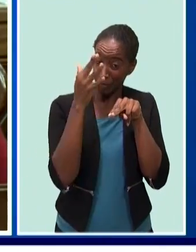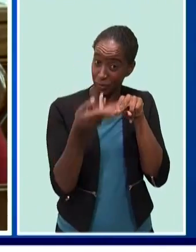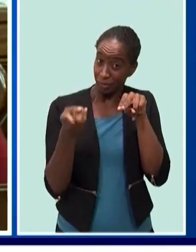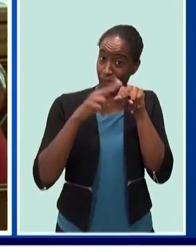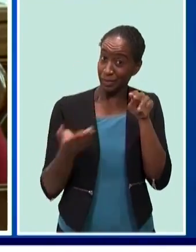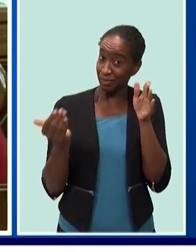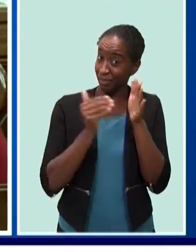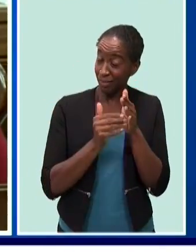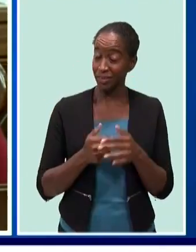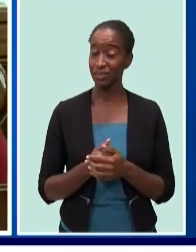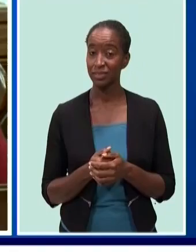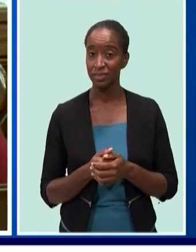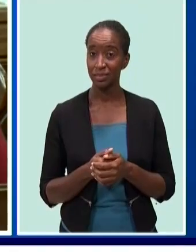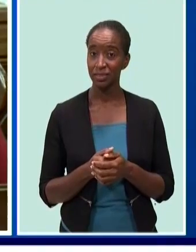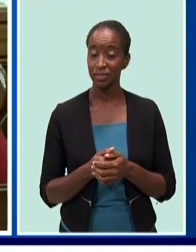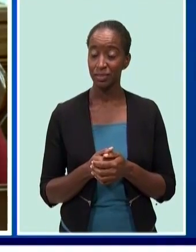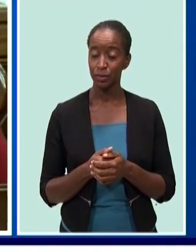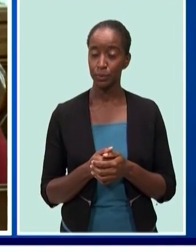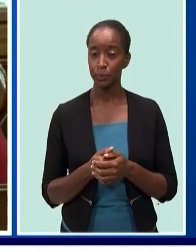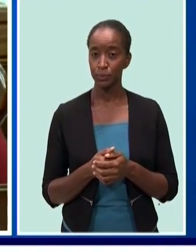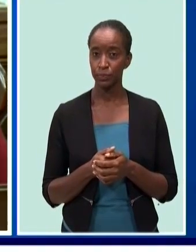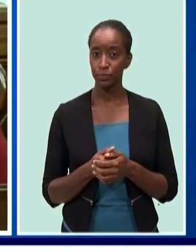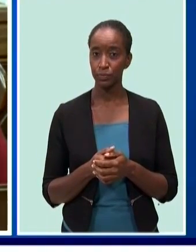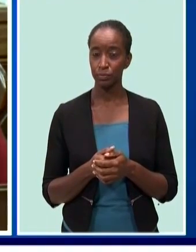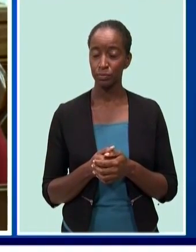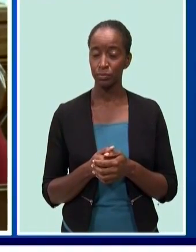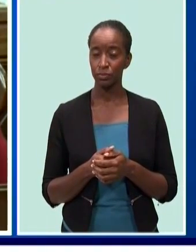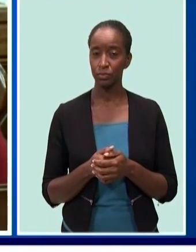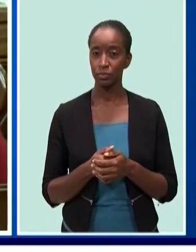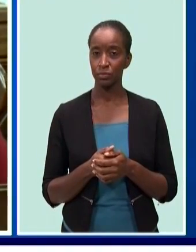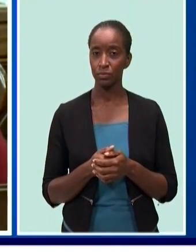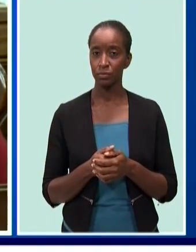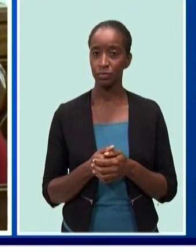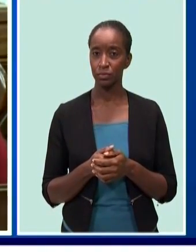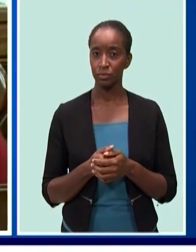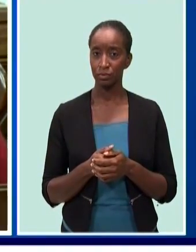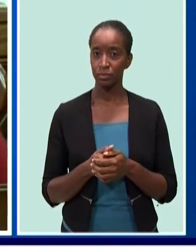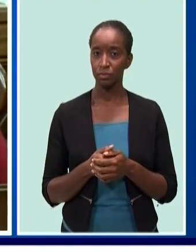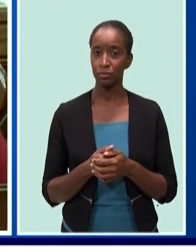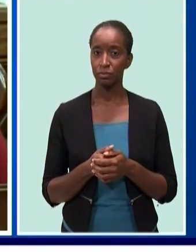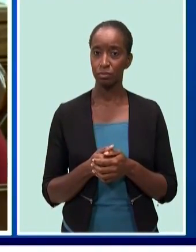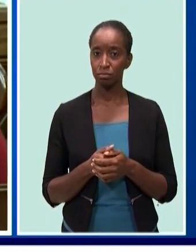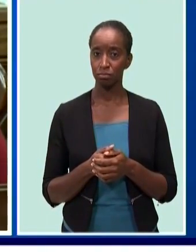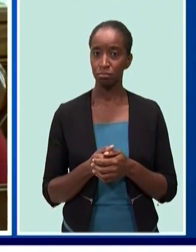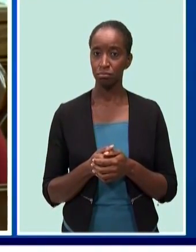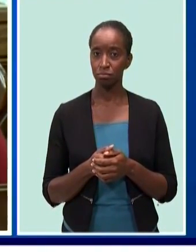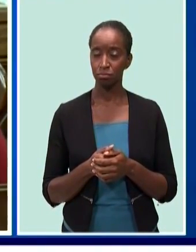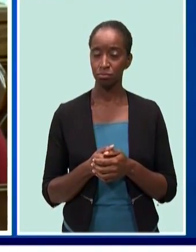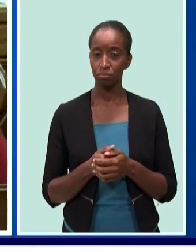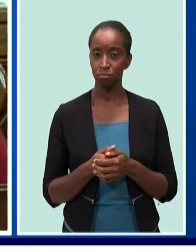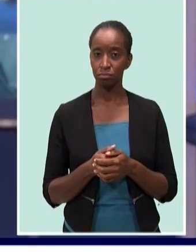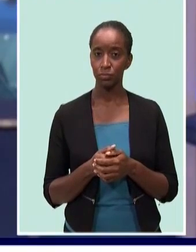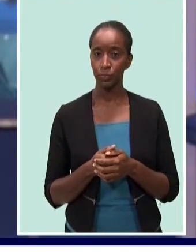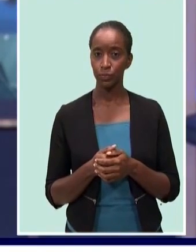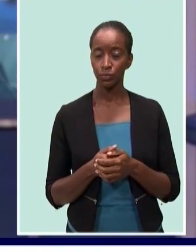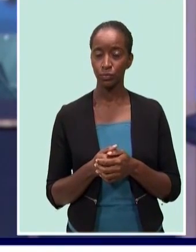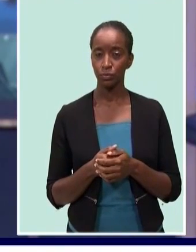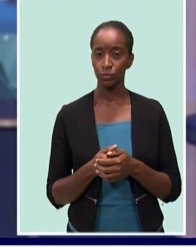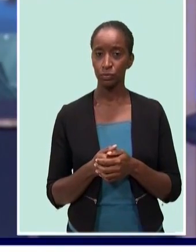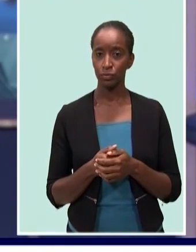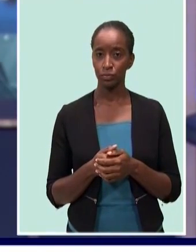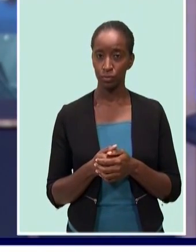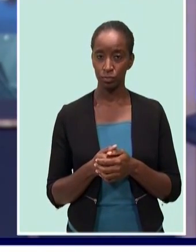arrangements vis-a-vis the employment of electric buses?